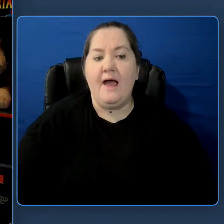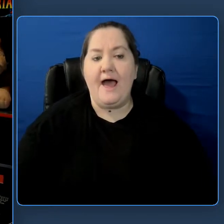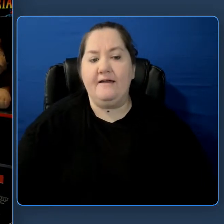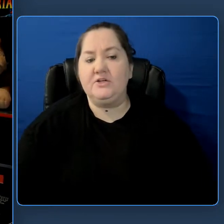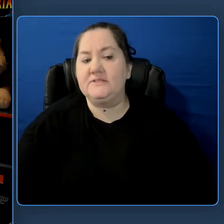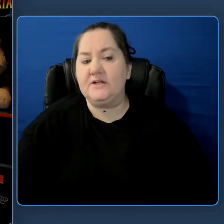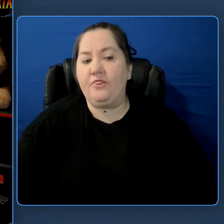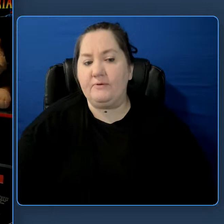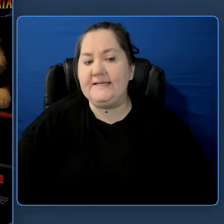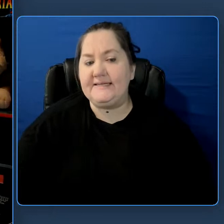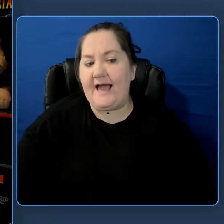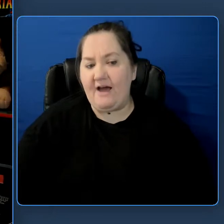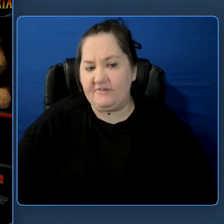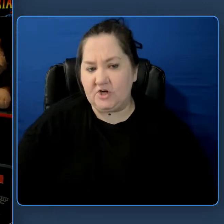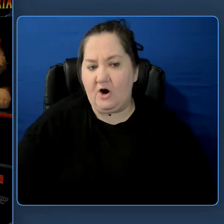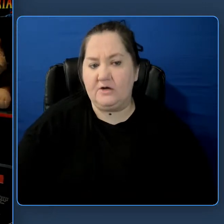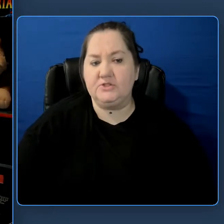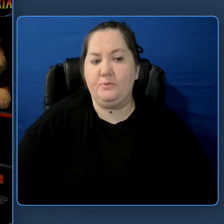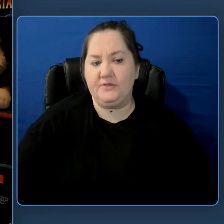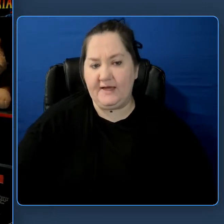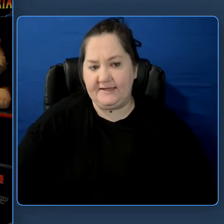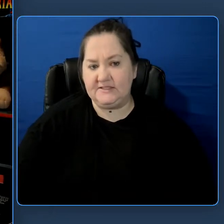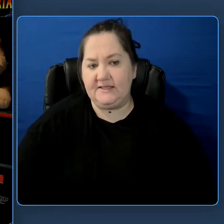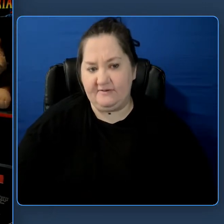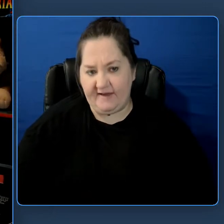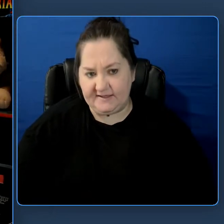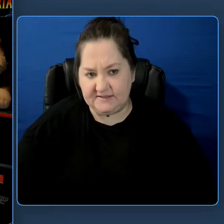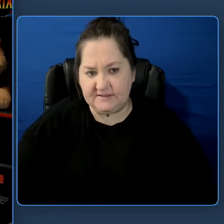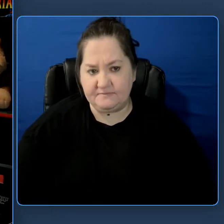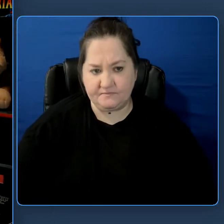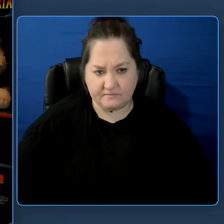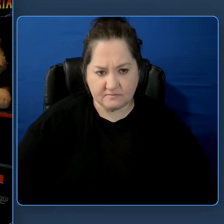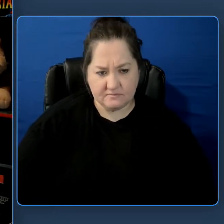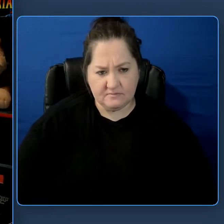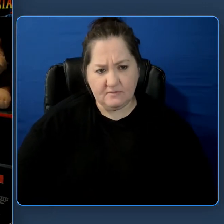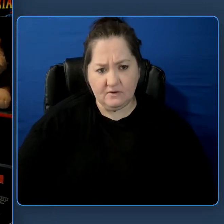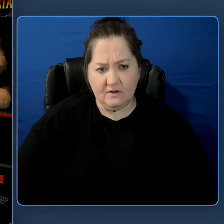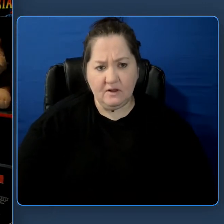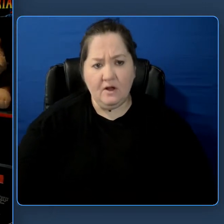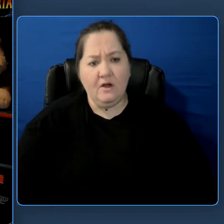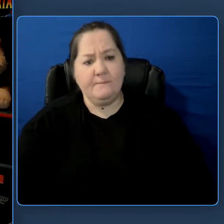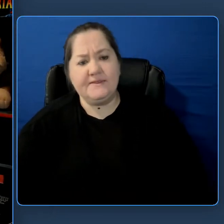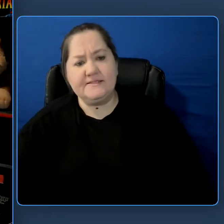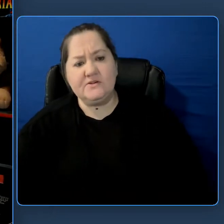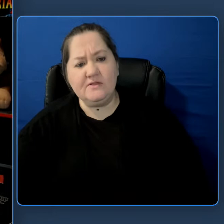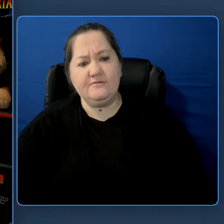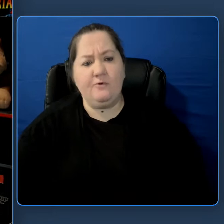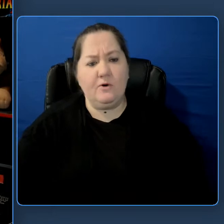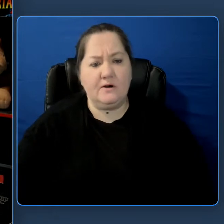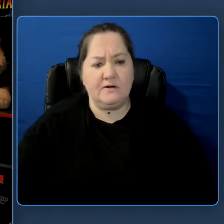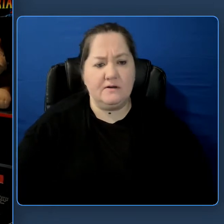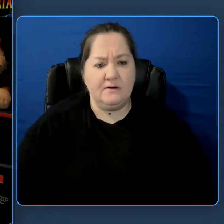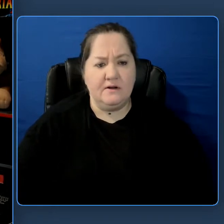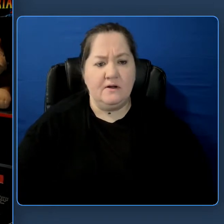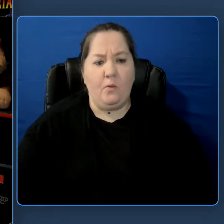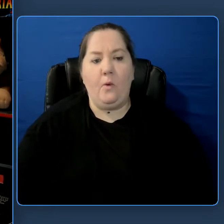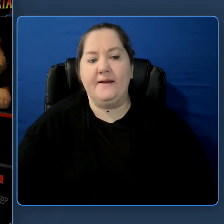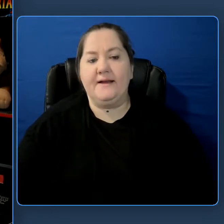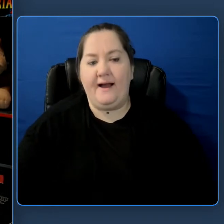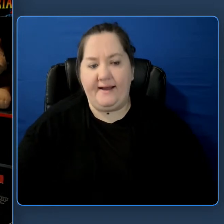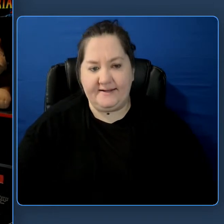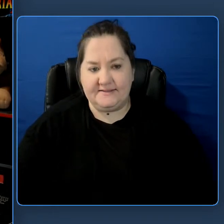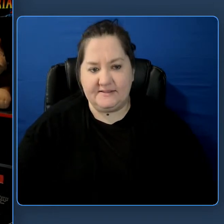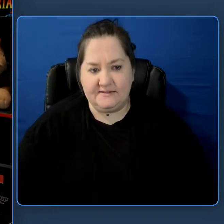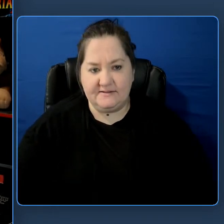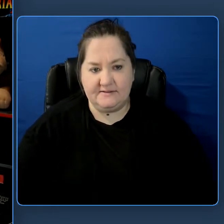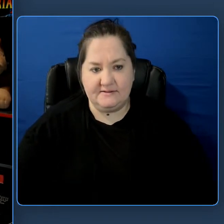Language and using a 3D avatar to put that into the event. But that's only for